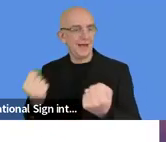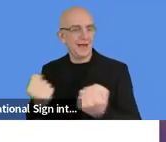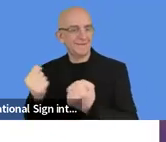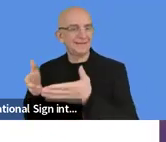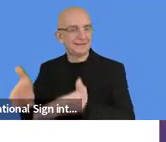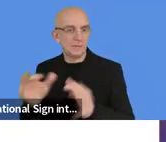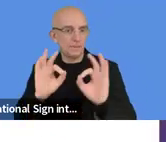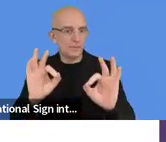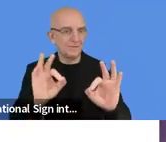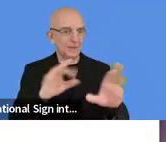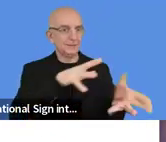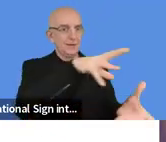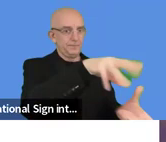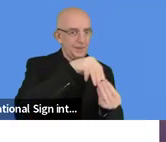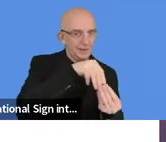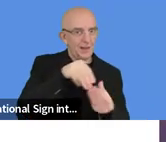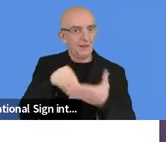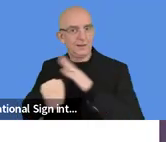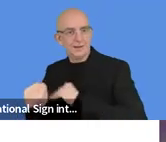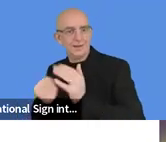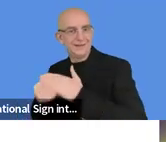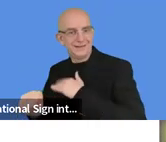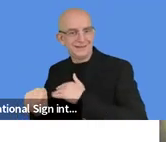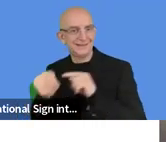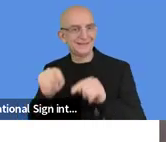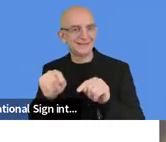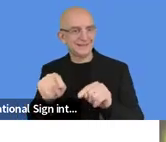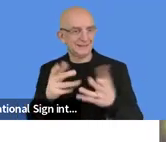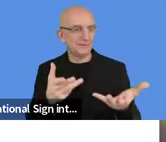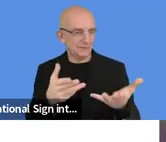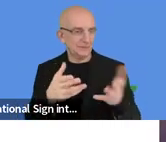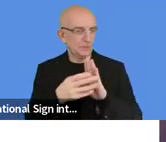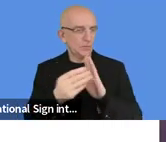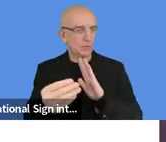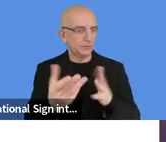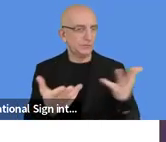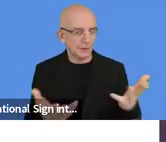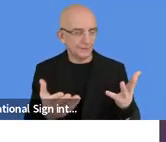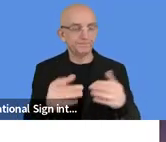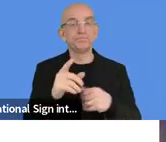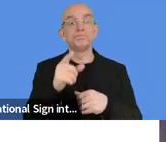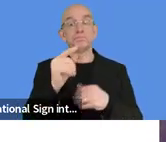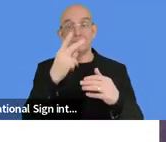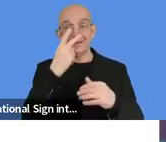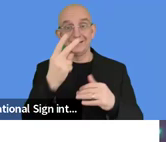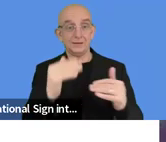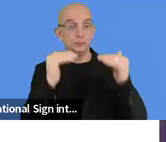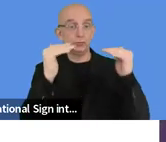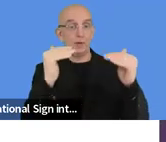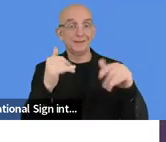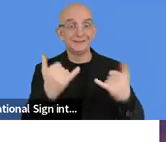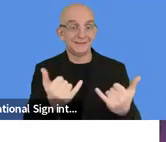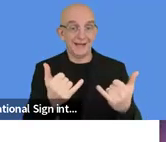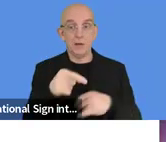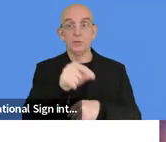So we're going to talk right now about unlocking your why to help set your price. And this all gets down into the value model